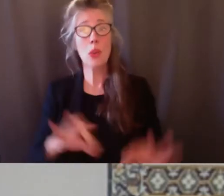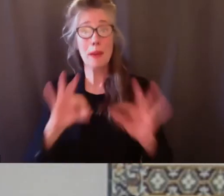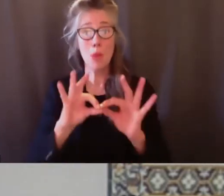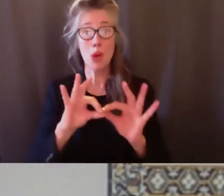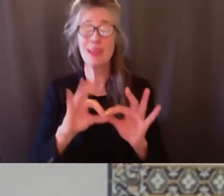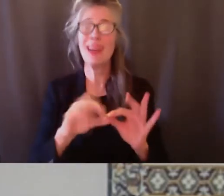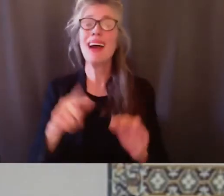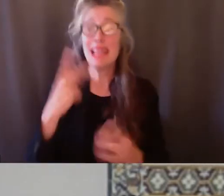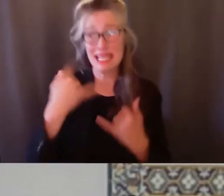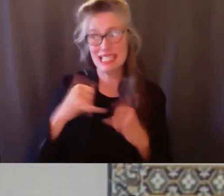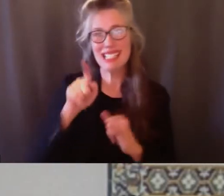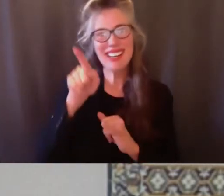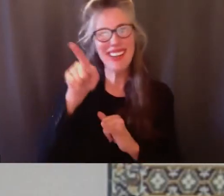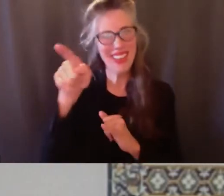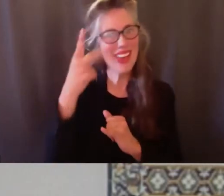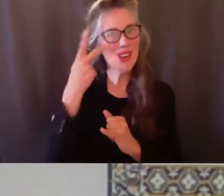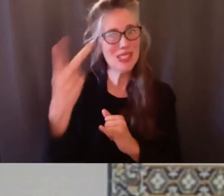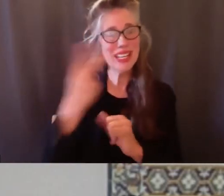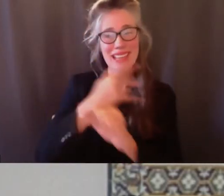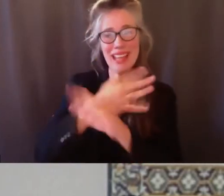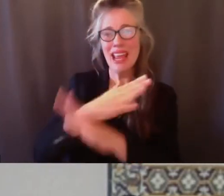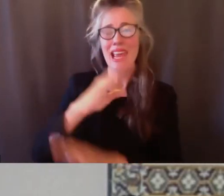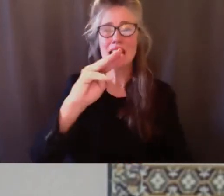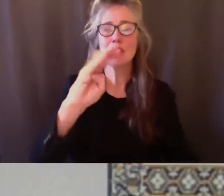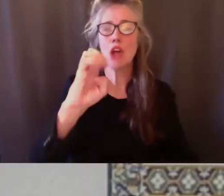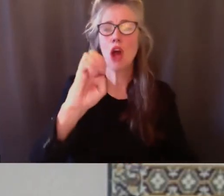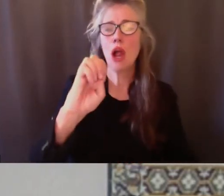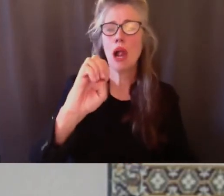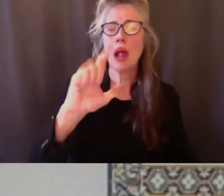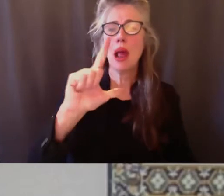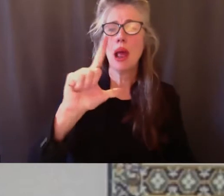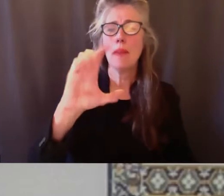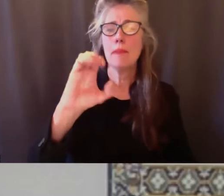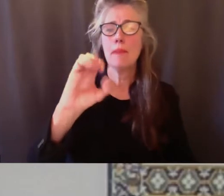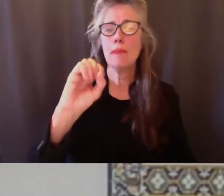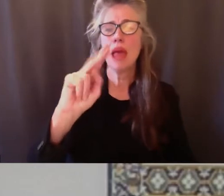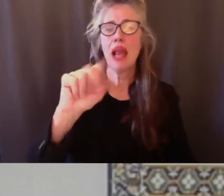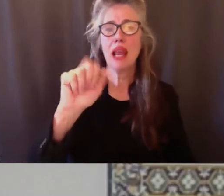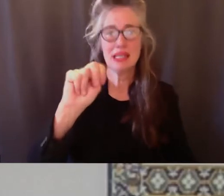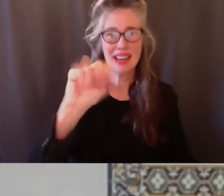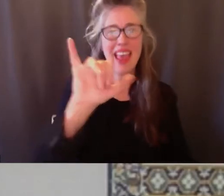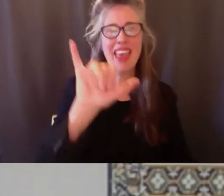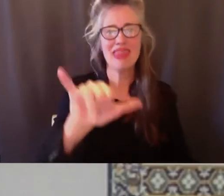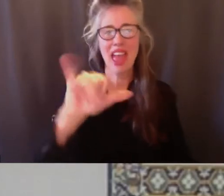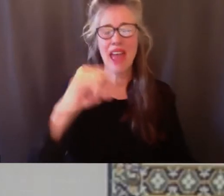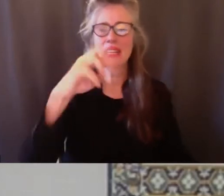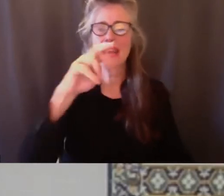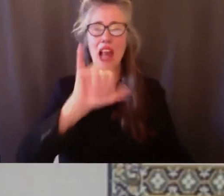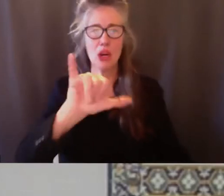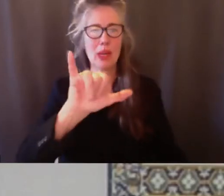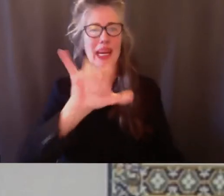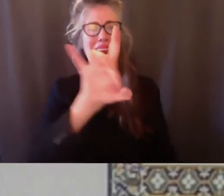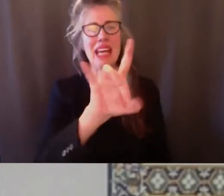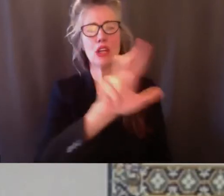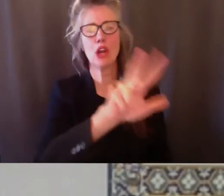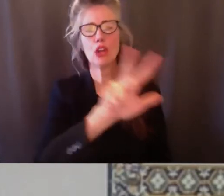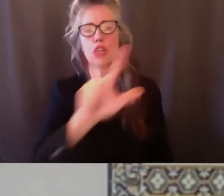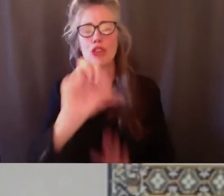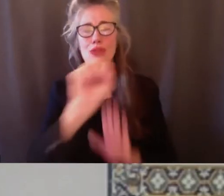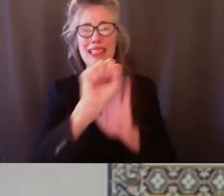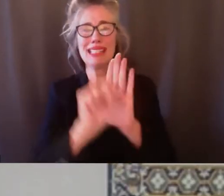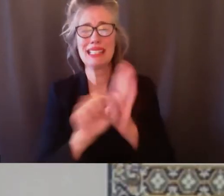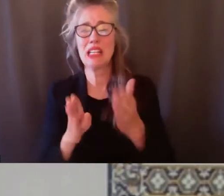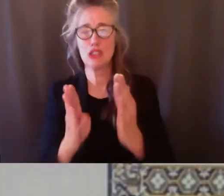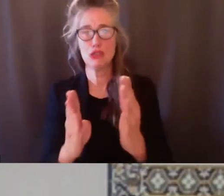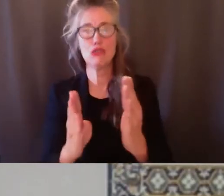you to go. It's called Melanin, which is the gallery there. It's on 833 State Street. I think it's going to be still